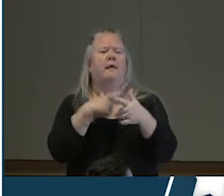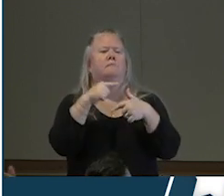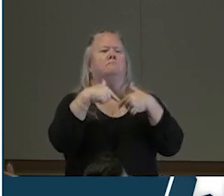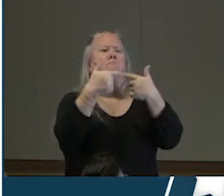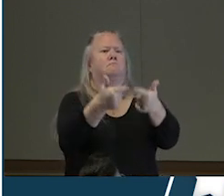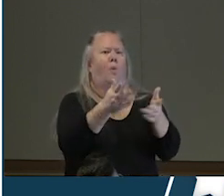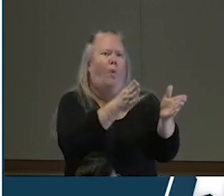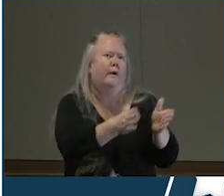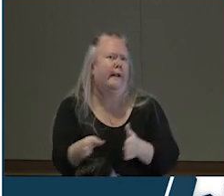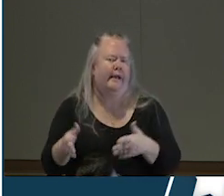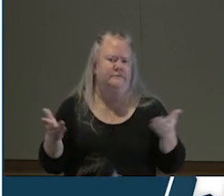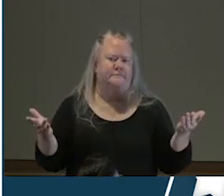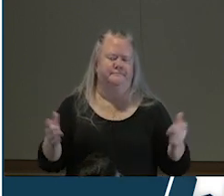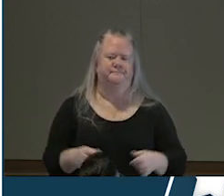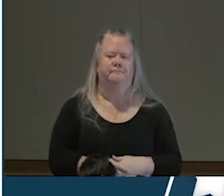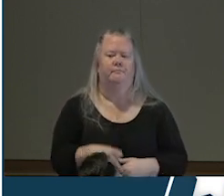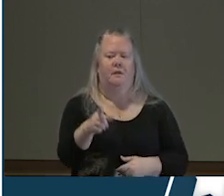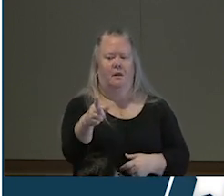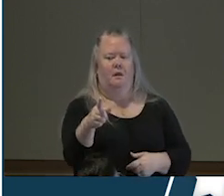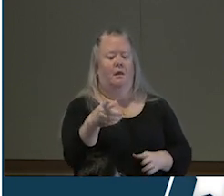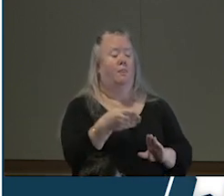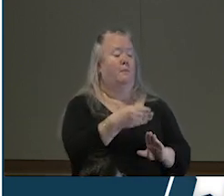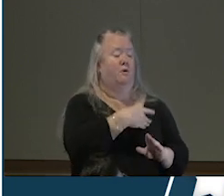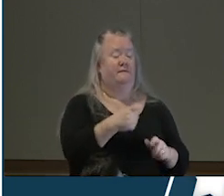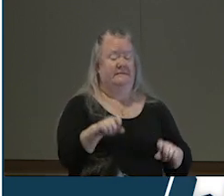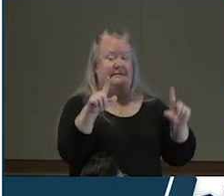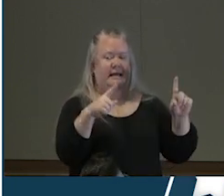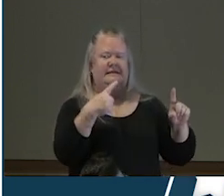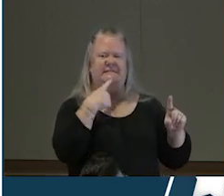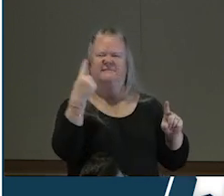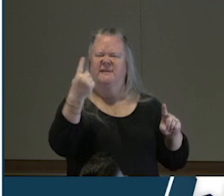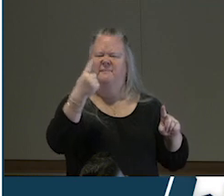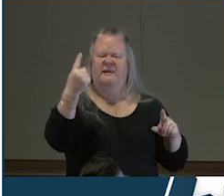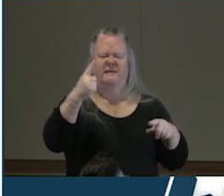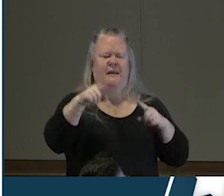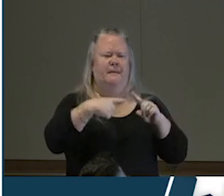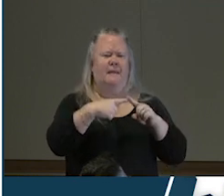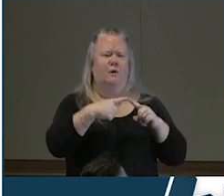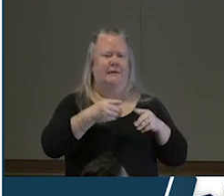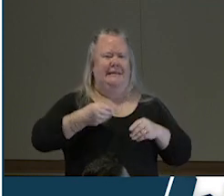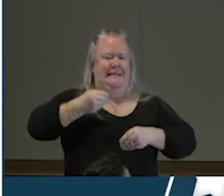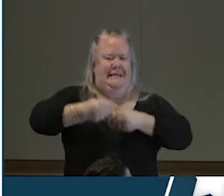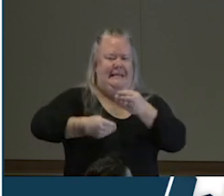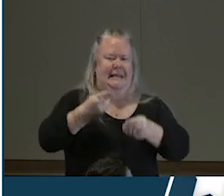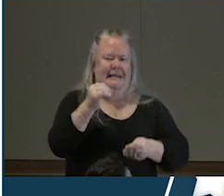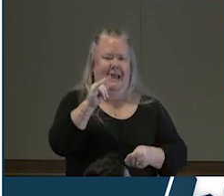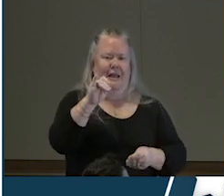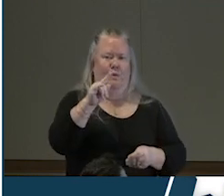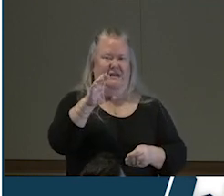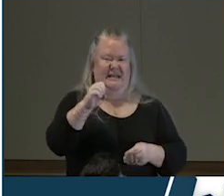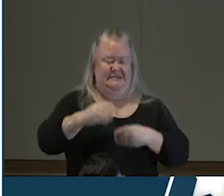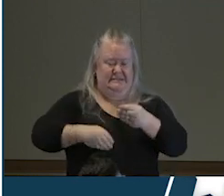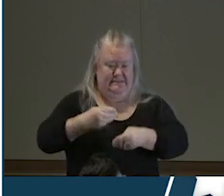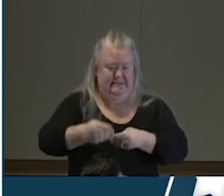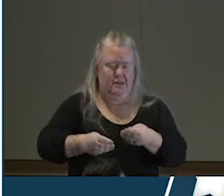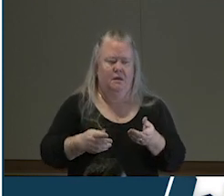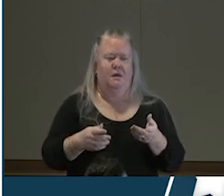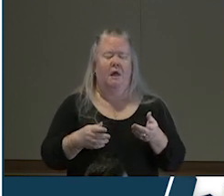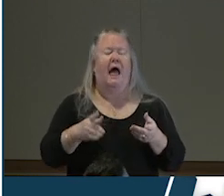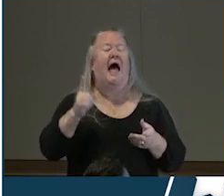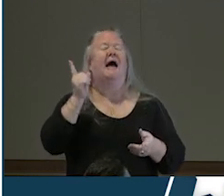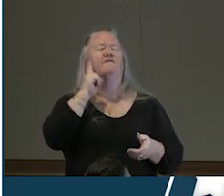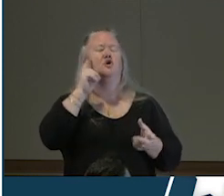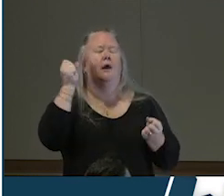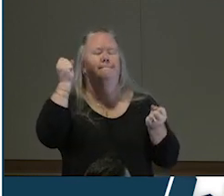organized? So in the previous slide, it said something about inheritance. So Yes. I've heard this